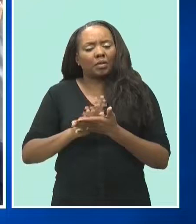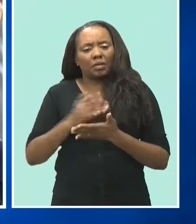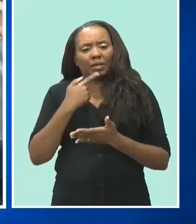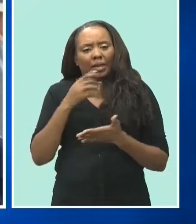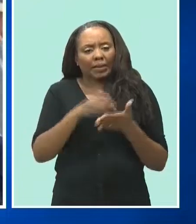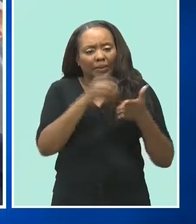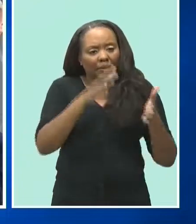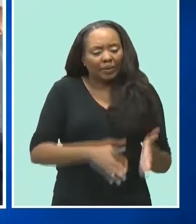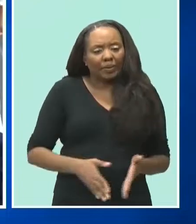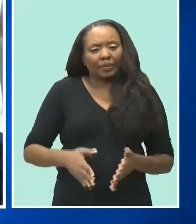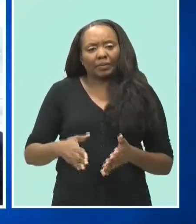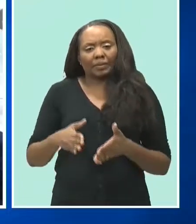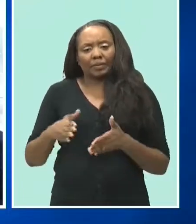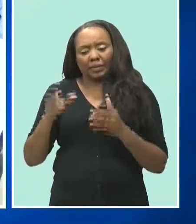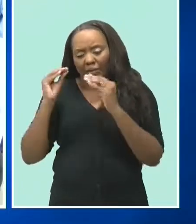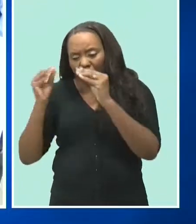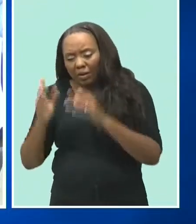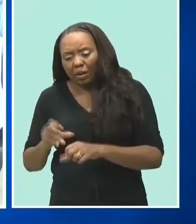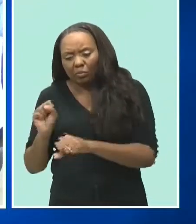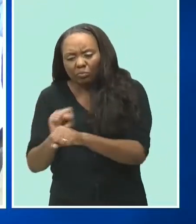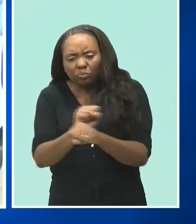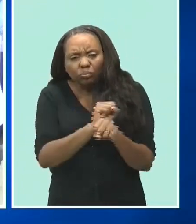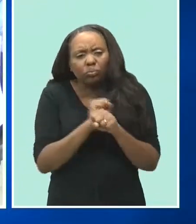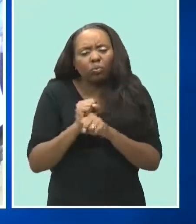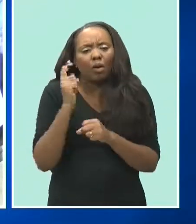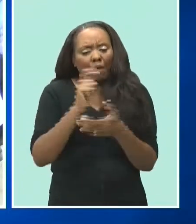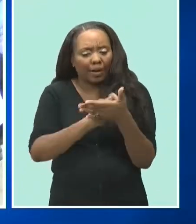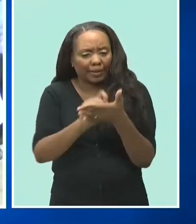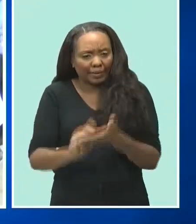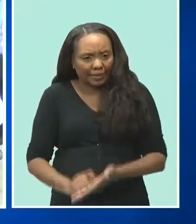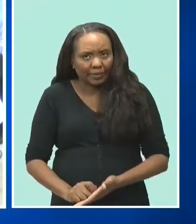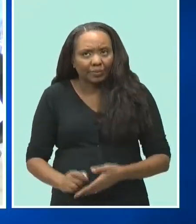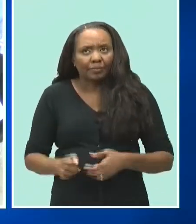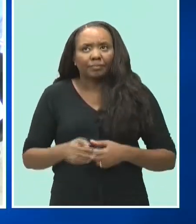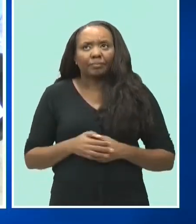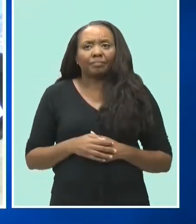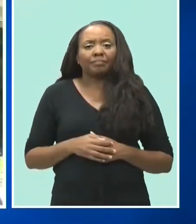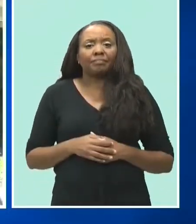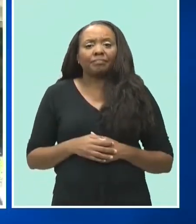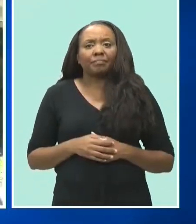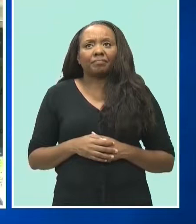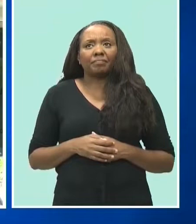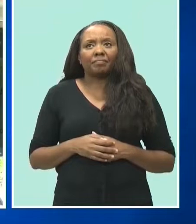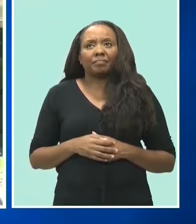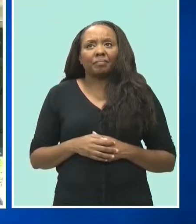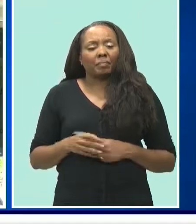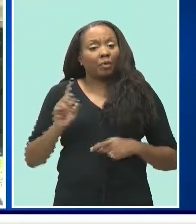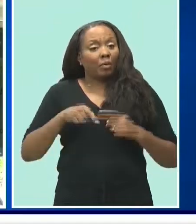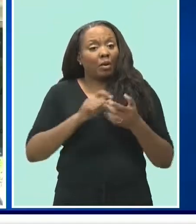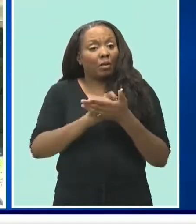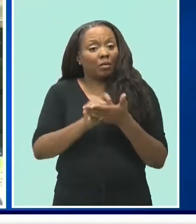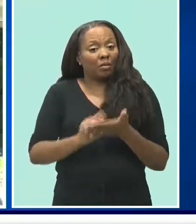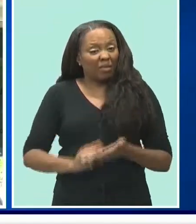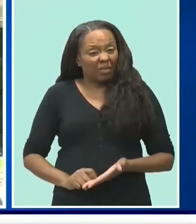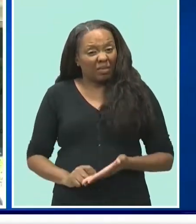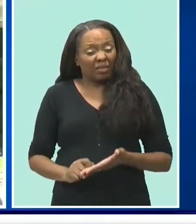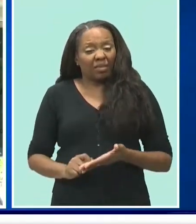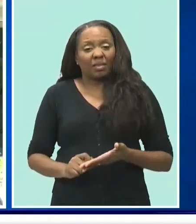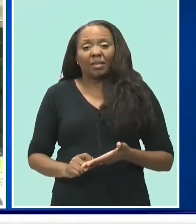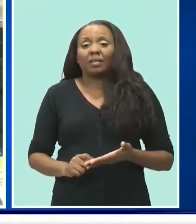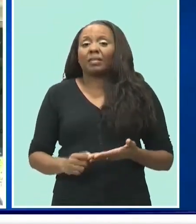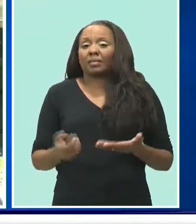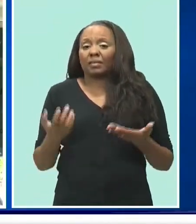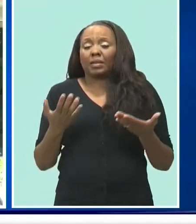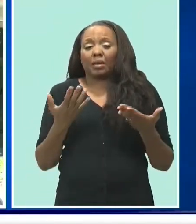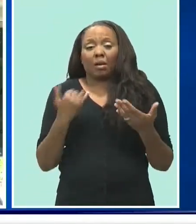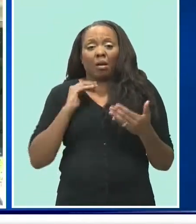and teachers worked hard to prepare the pieces. The art of writing an essay has never grown out of style, and our English